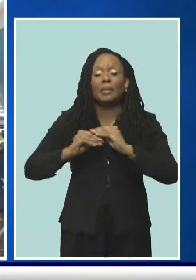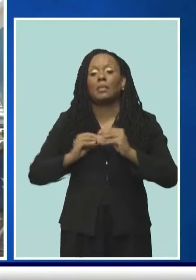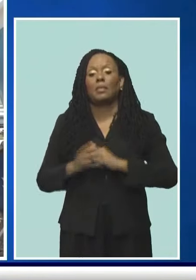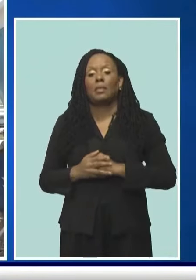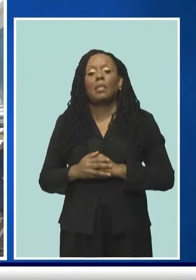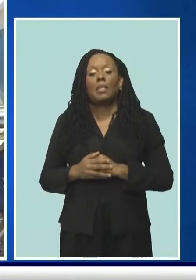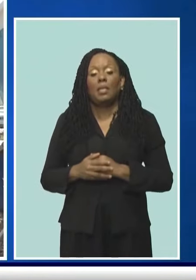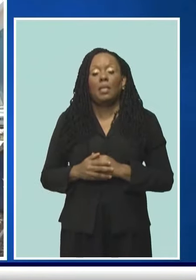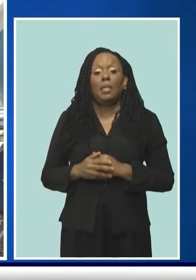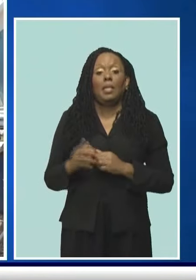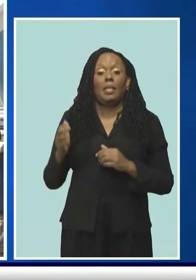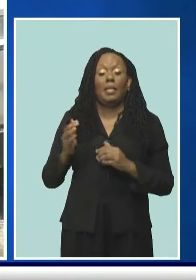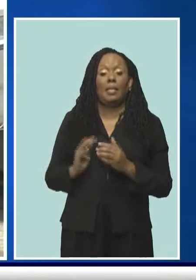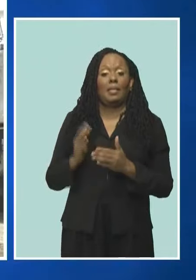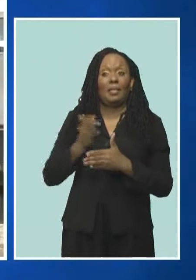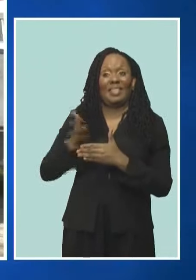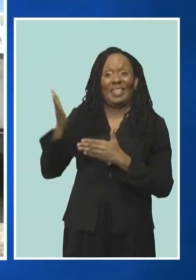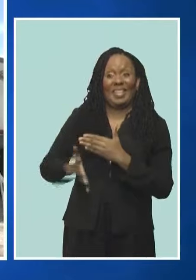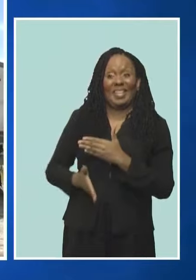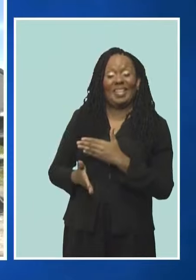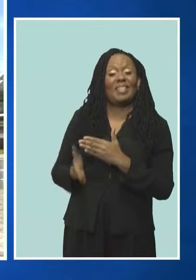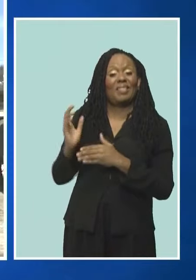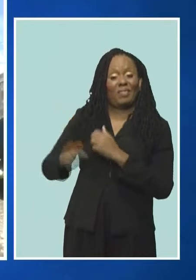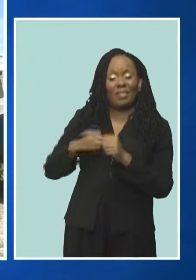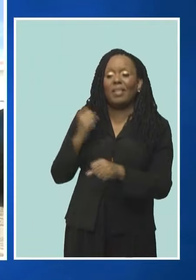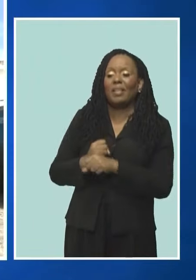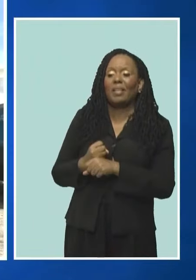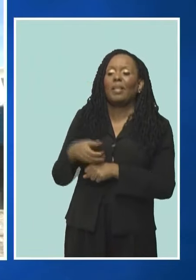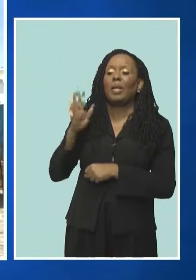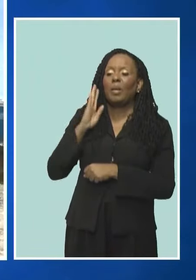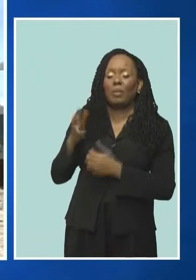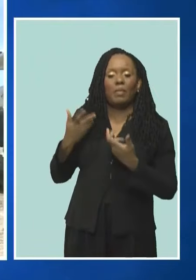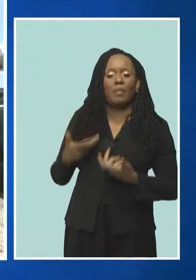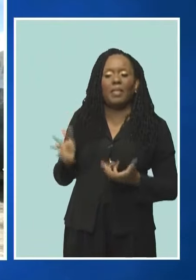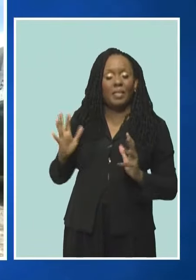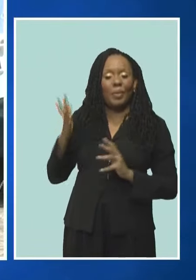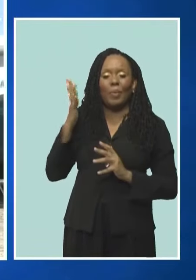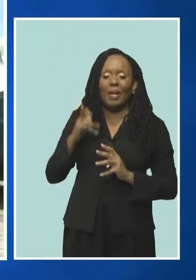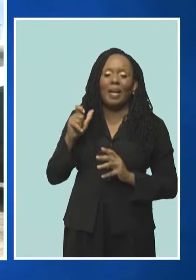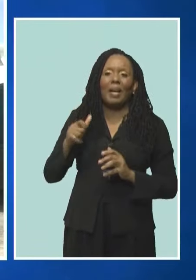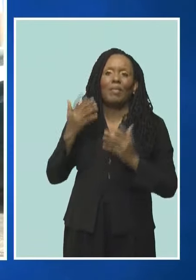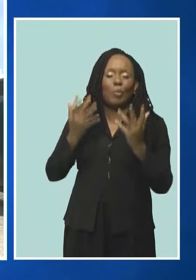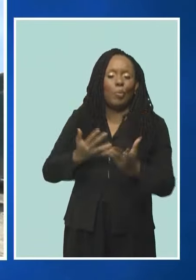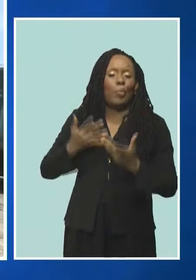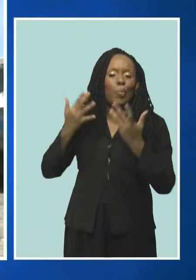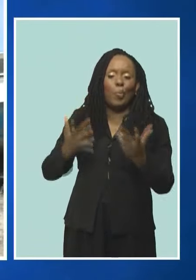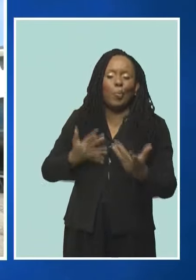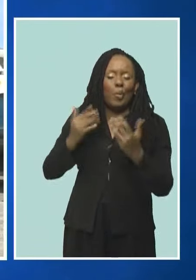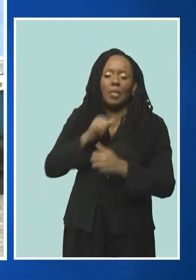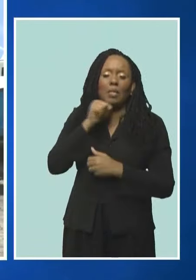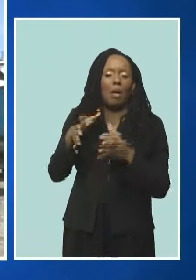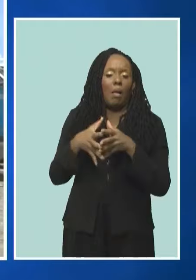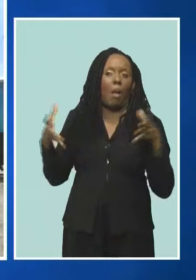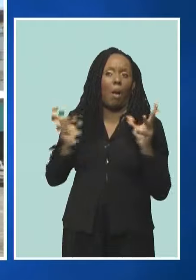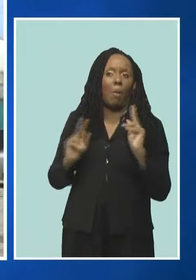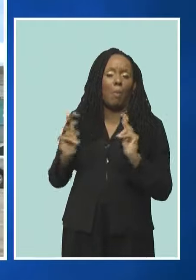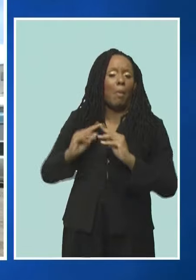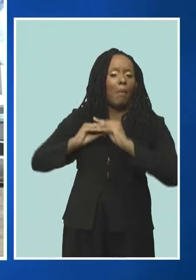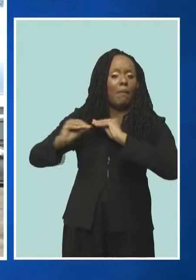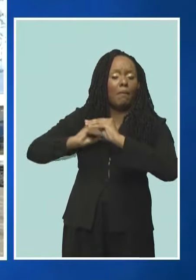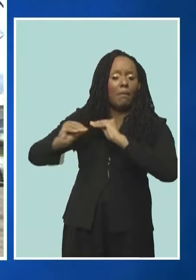get damaged boats back into the water. Since the passing of Hurricane Beryl, boats are being hauled out of the water daily